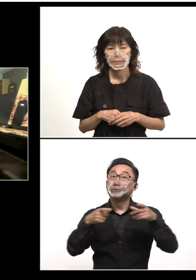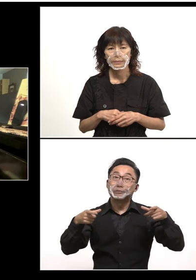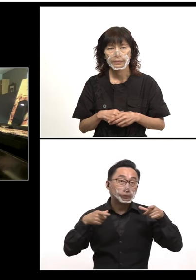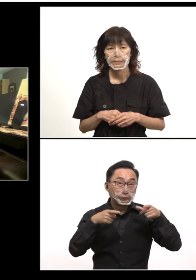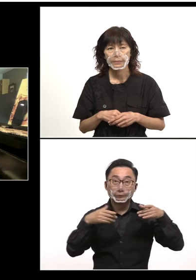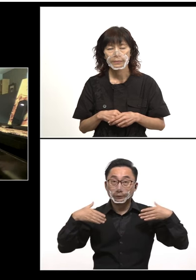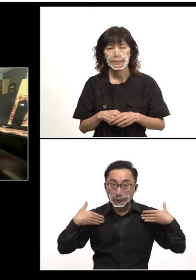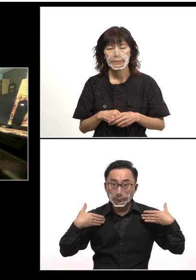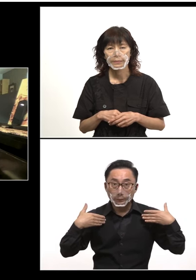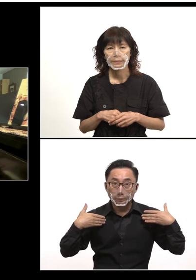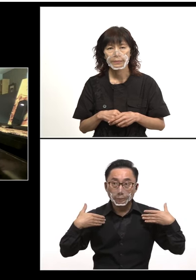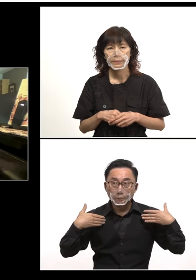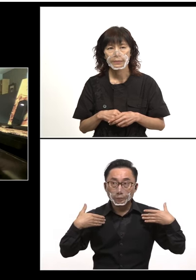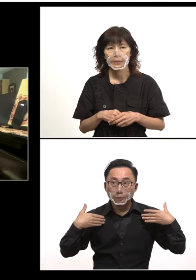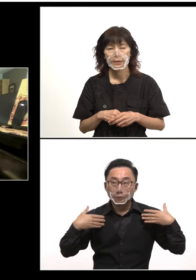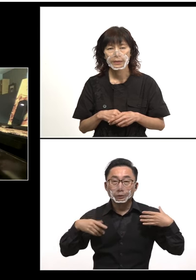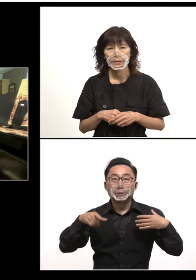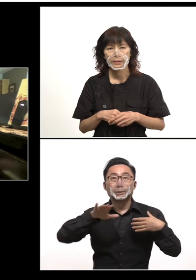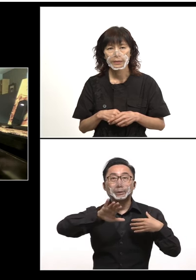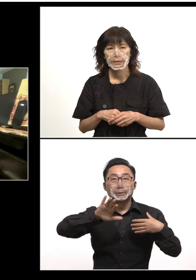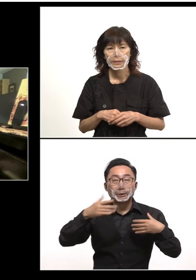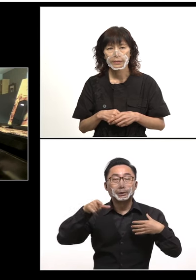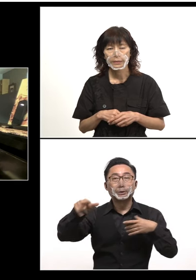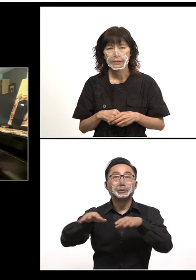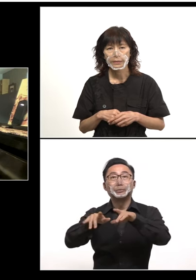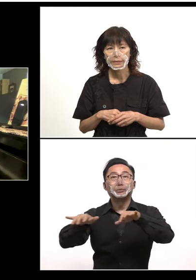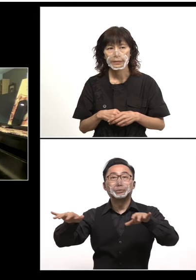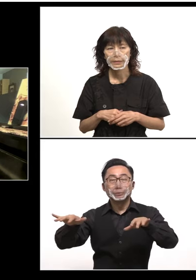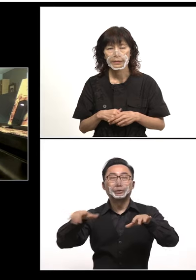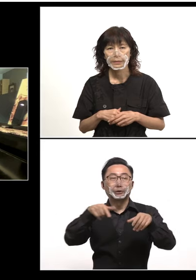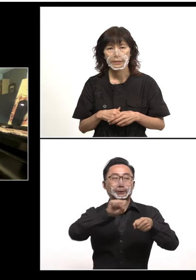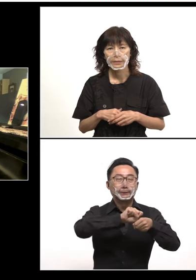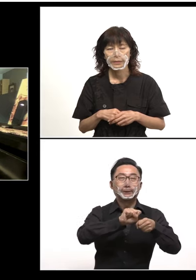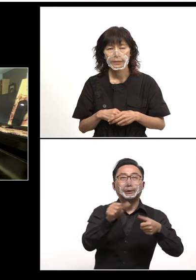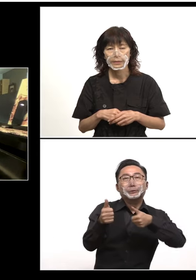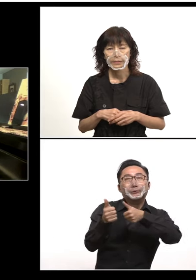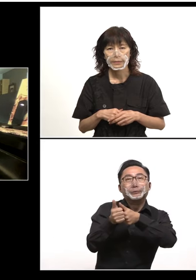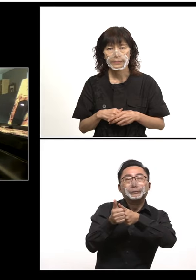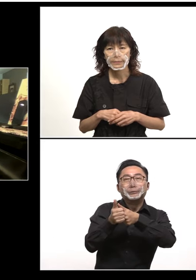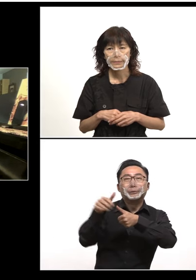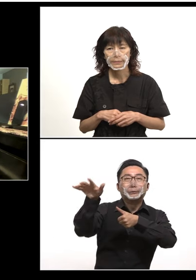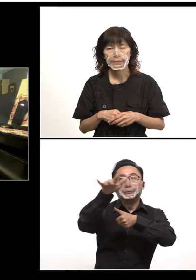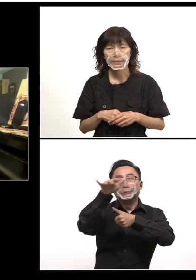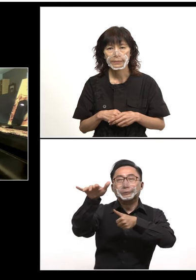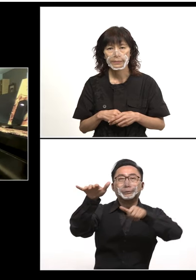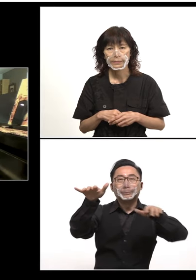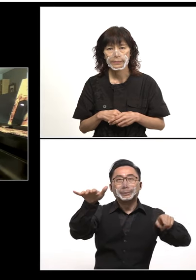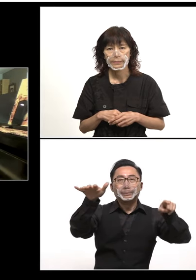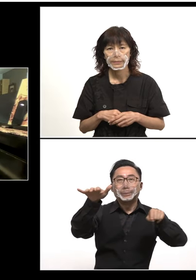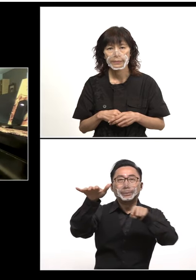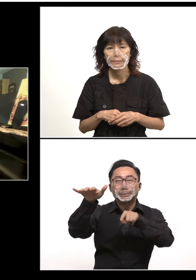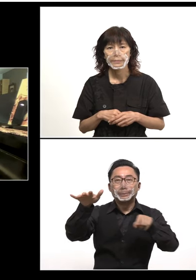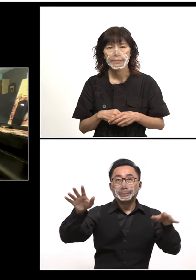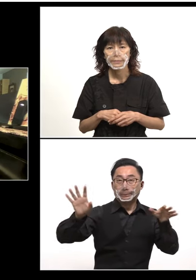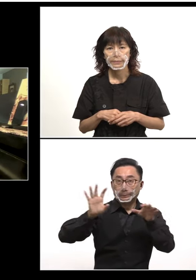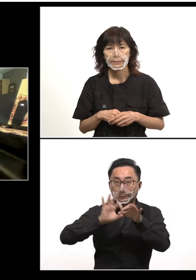But to do re la, to be able to sing the bass voice, I think is one thing